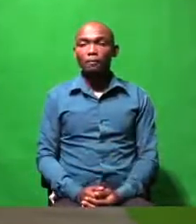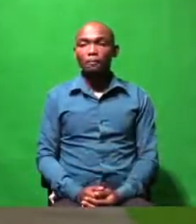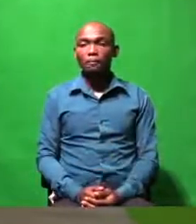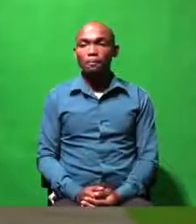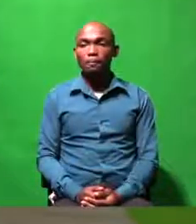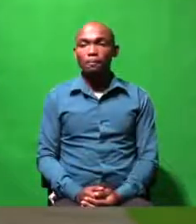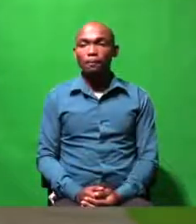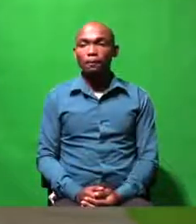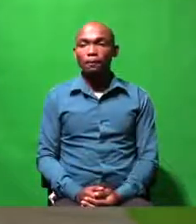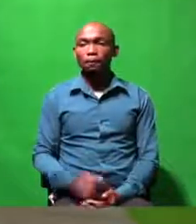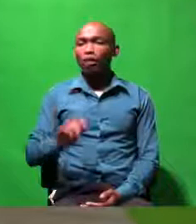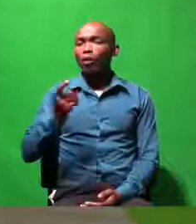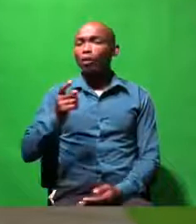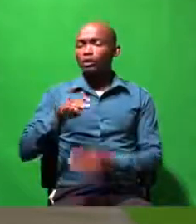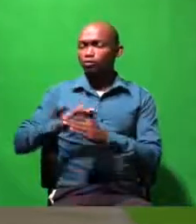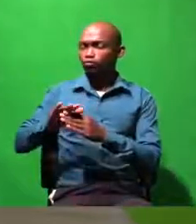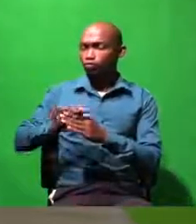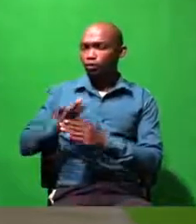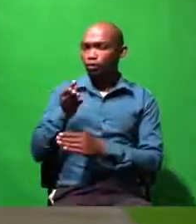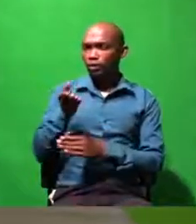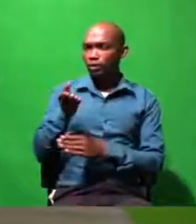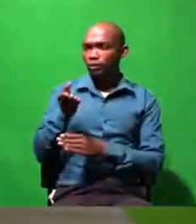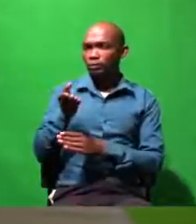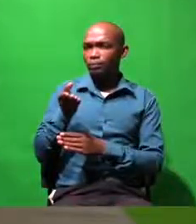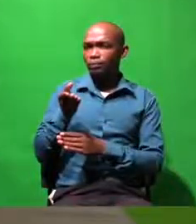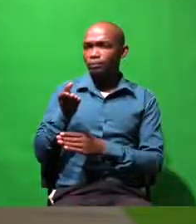And what is used? Used